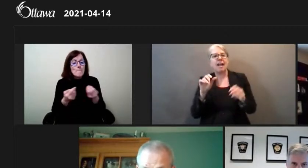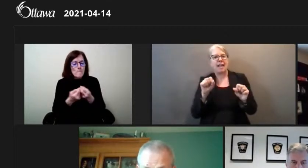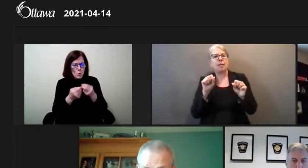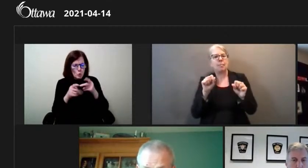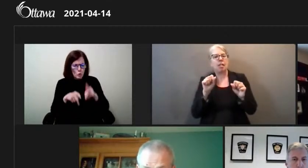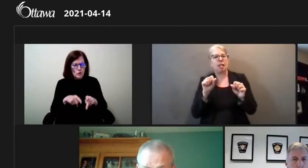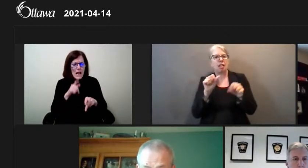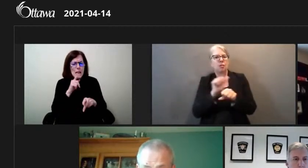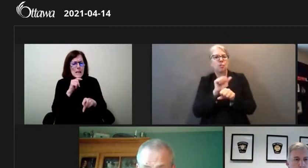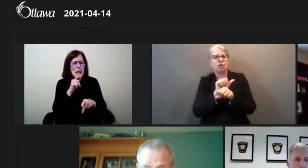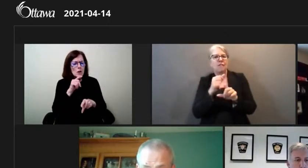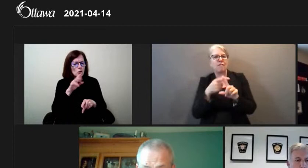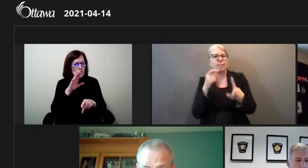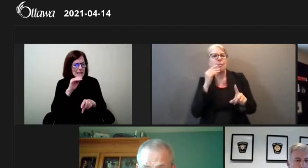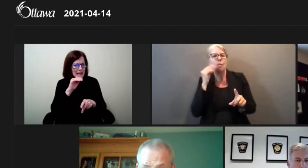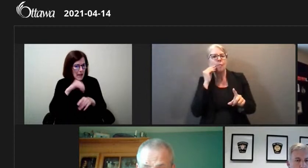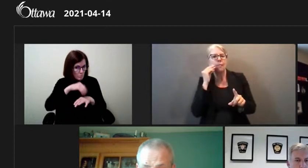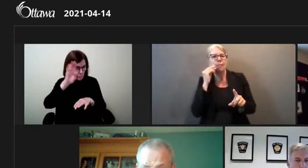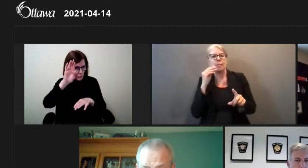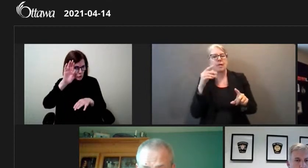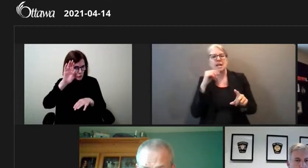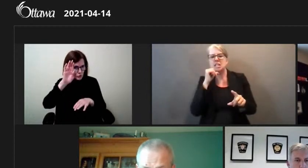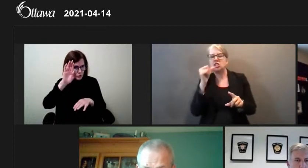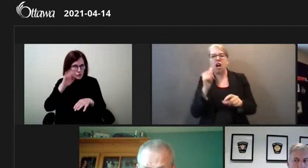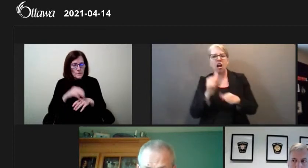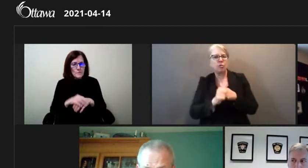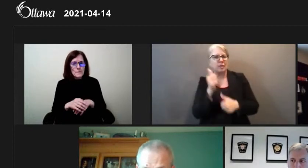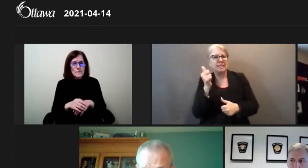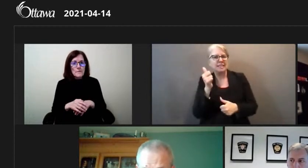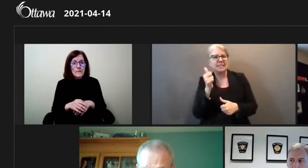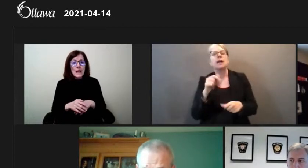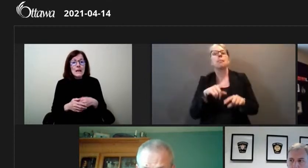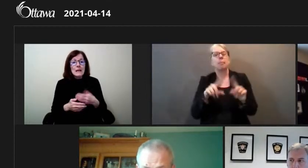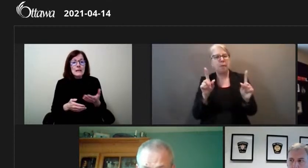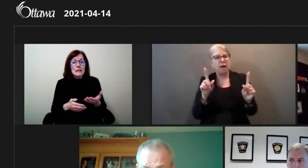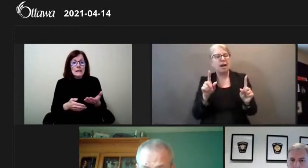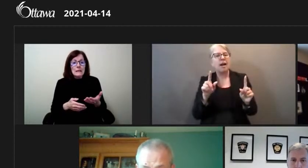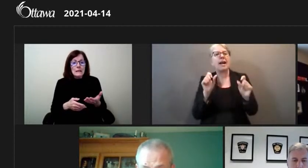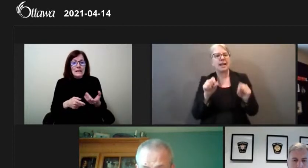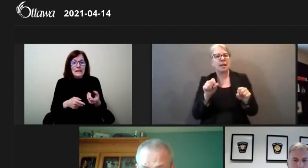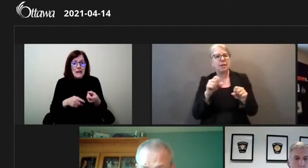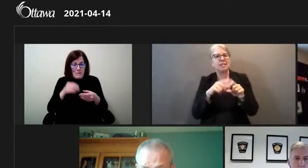home and are not at risk, but are able to receive vaccination.